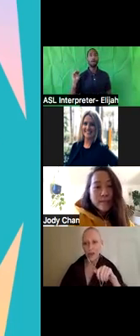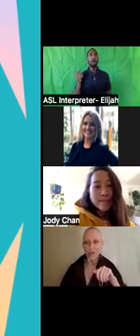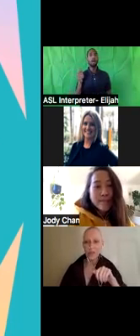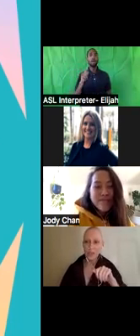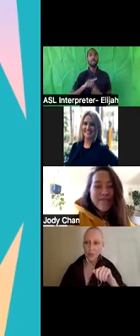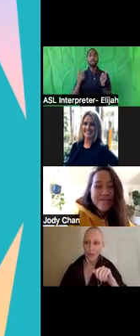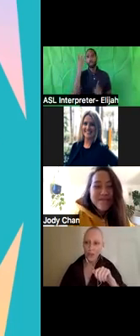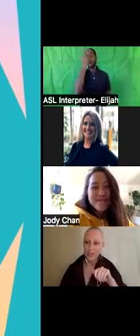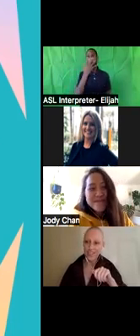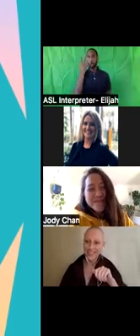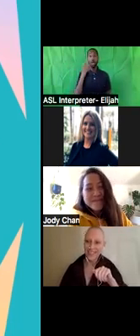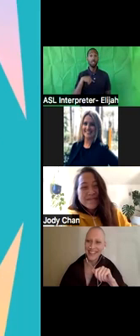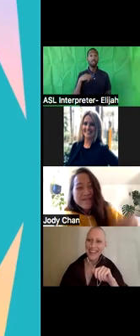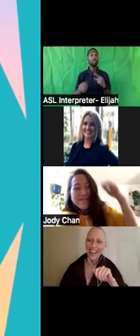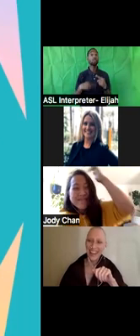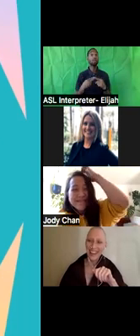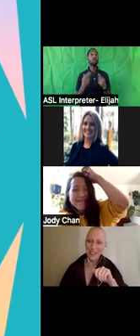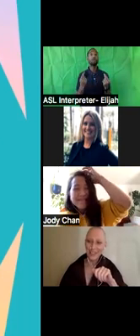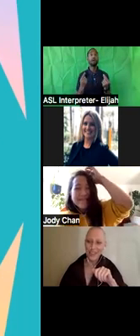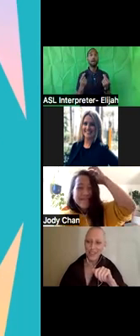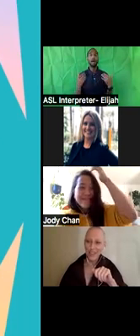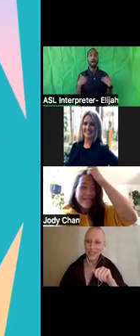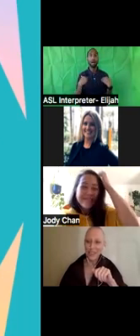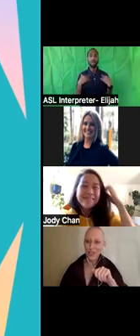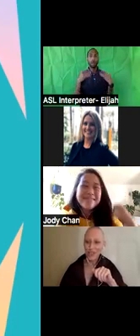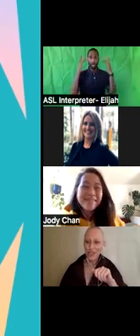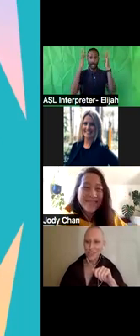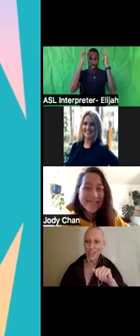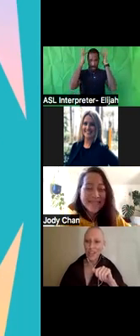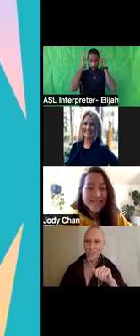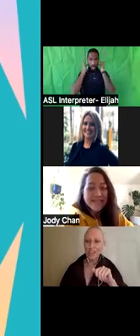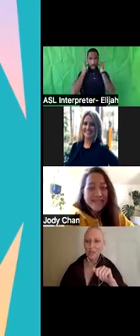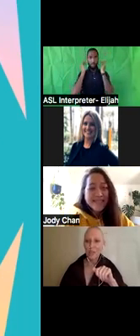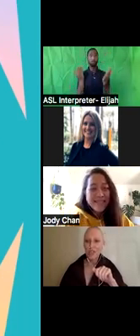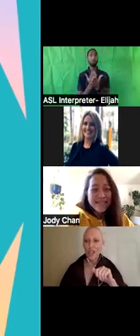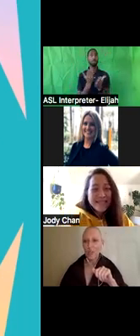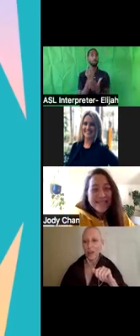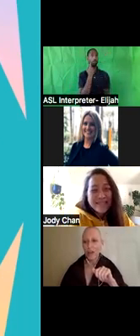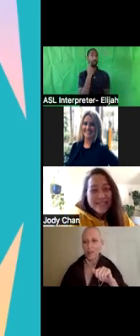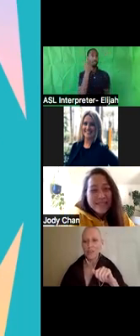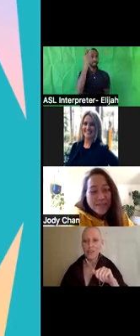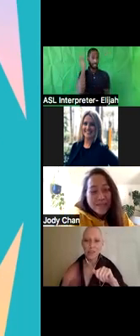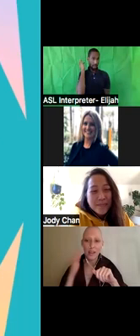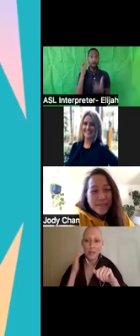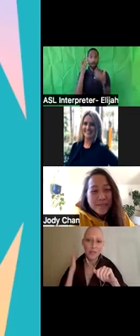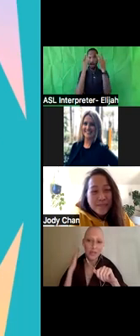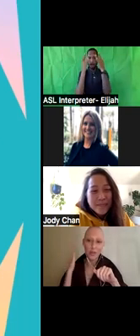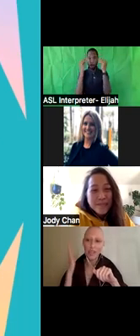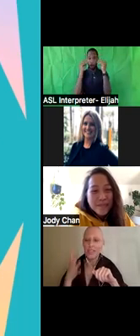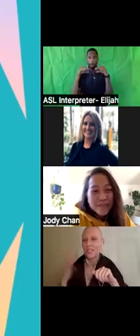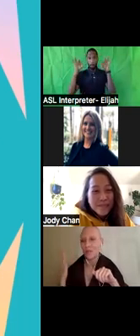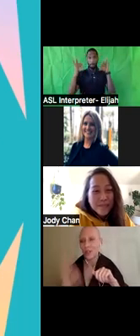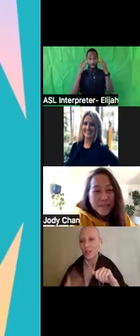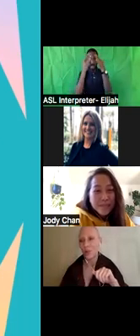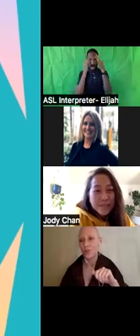this round. So this round, I have a freshly shaved head, bleached eyebrows,